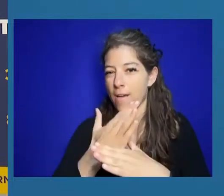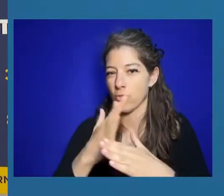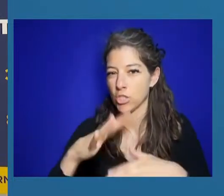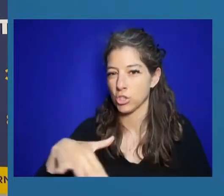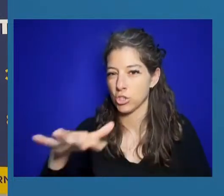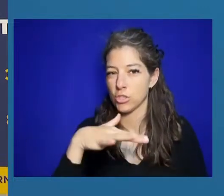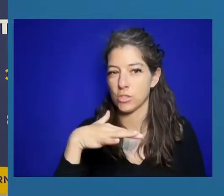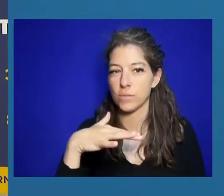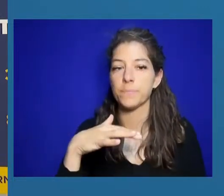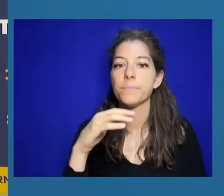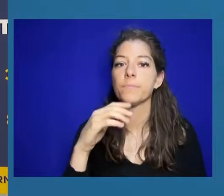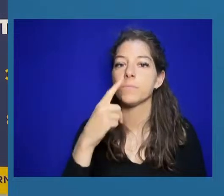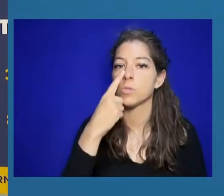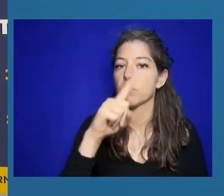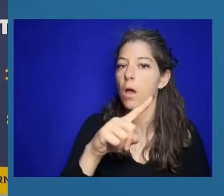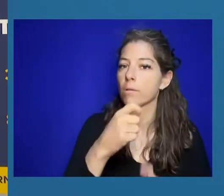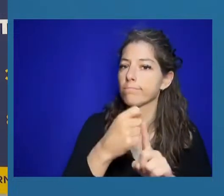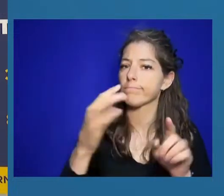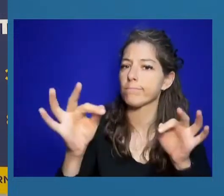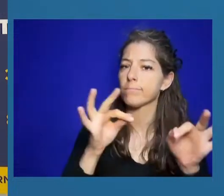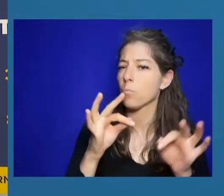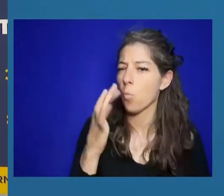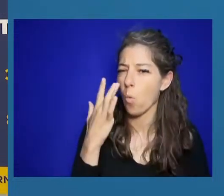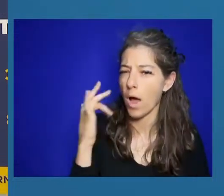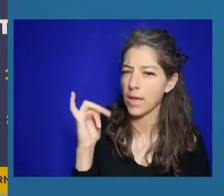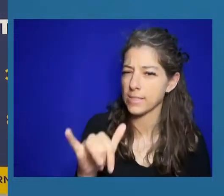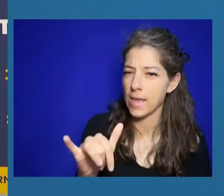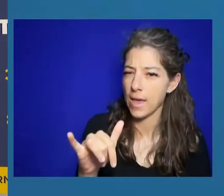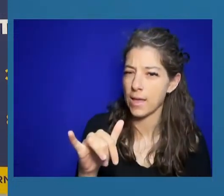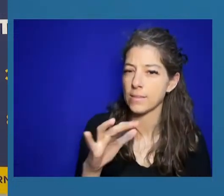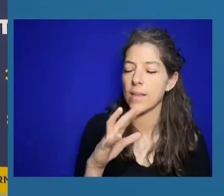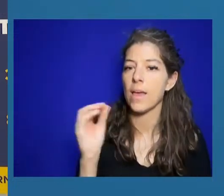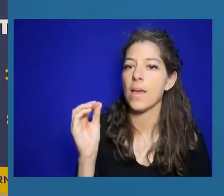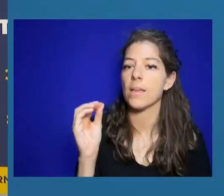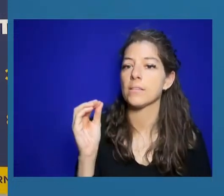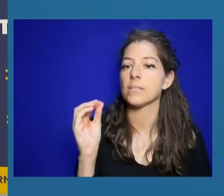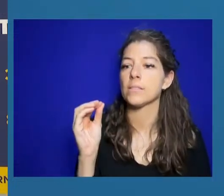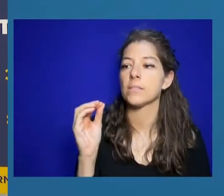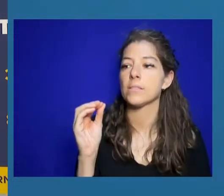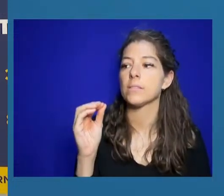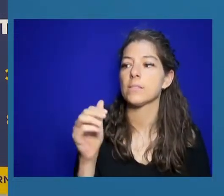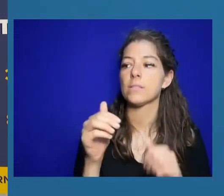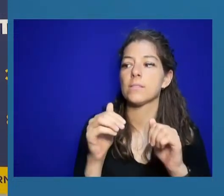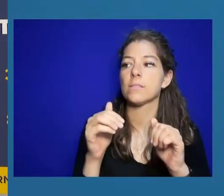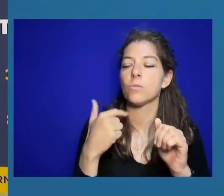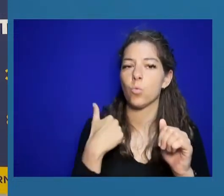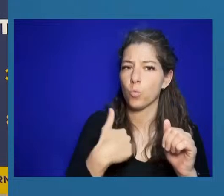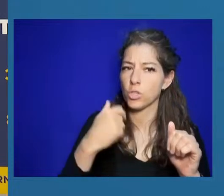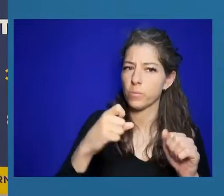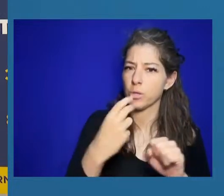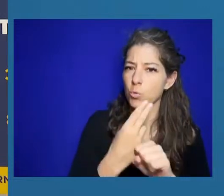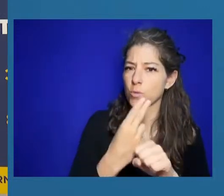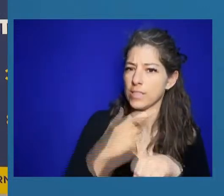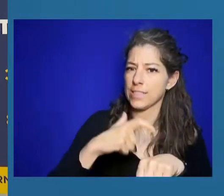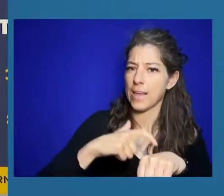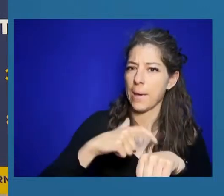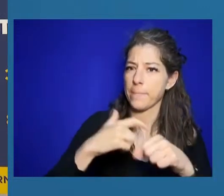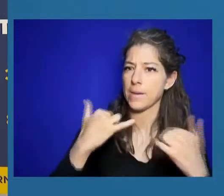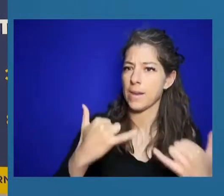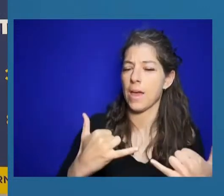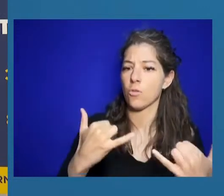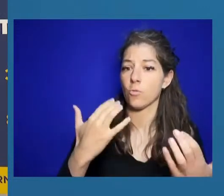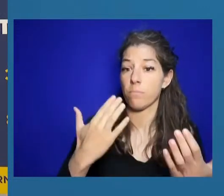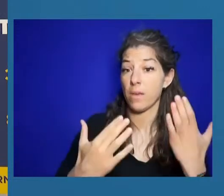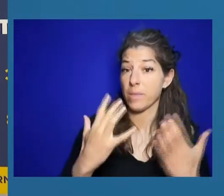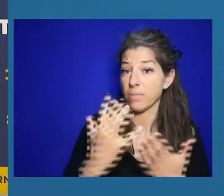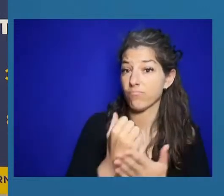First of all, could you tell me why is that? And haven't we ought to be using this time to maybe get our own house